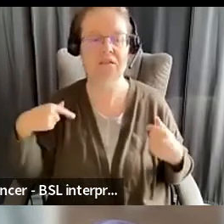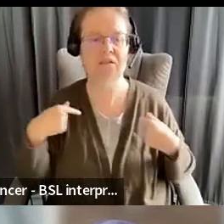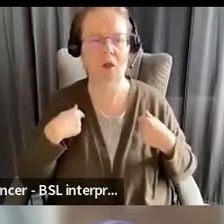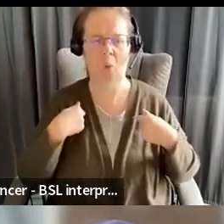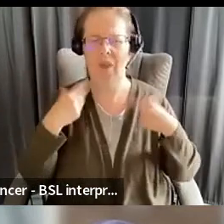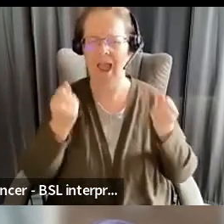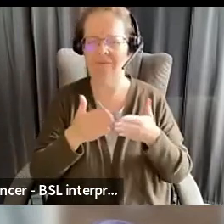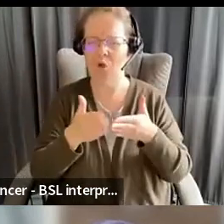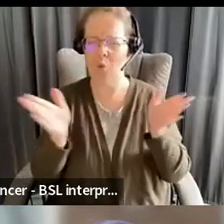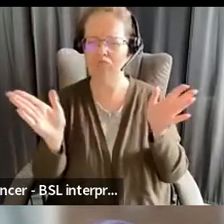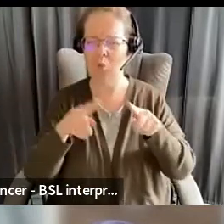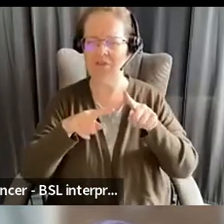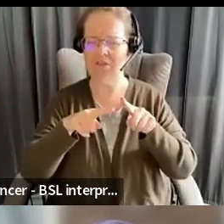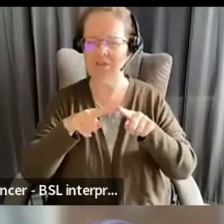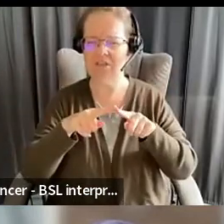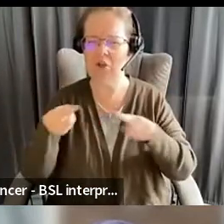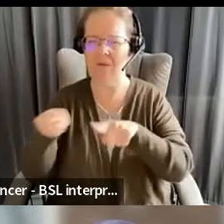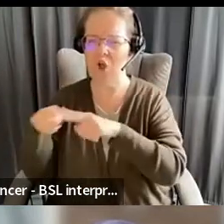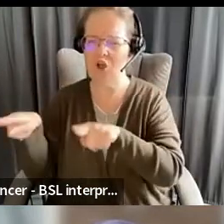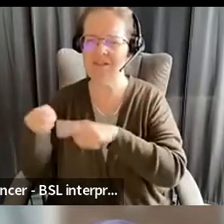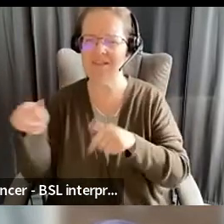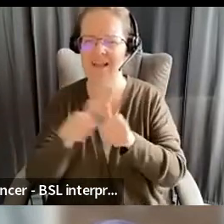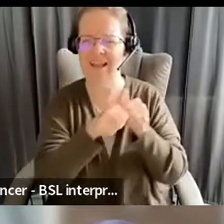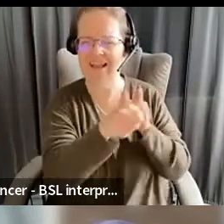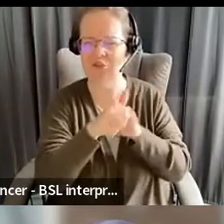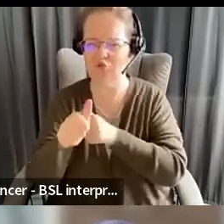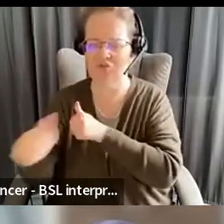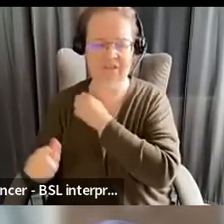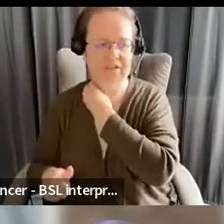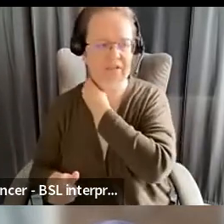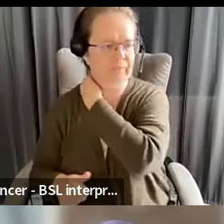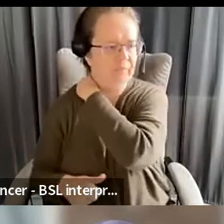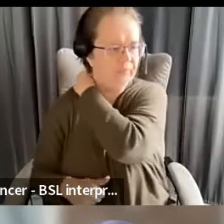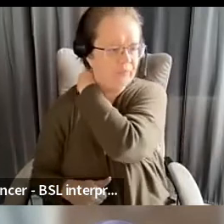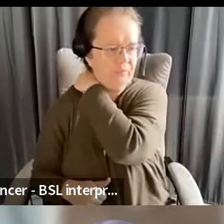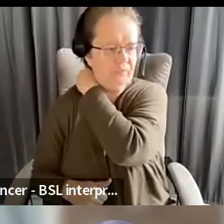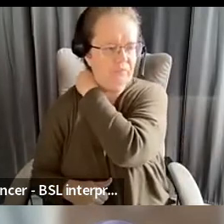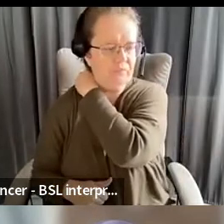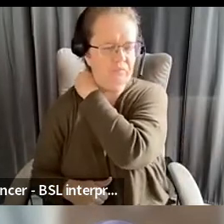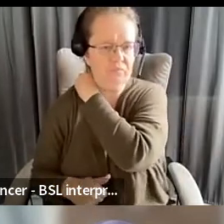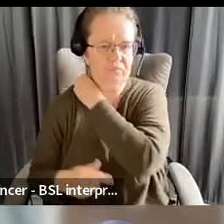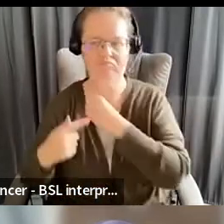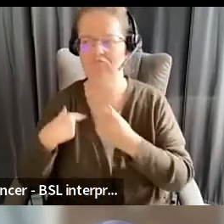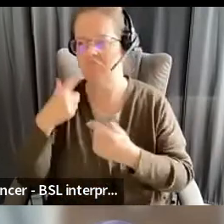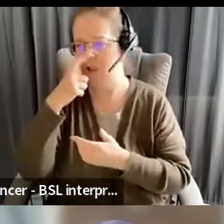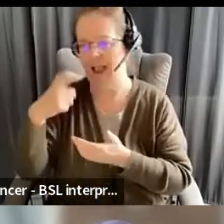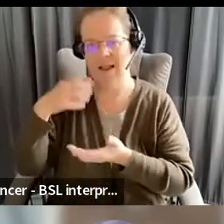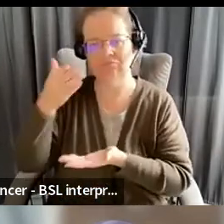broad diversity of industries, aligned to businesses like local